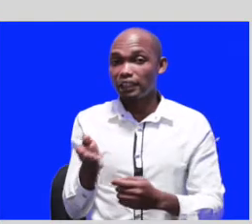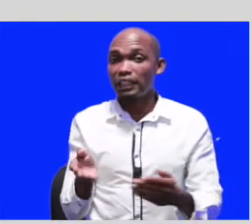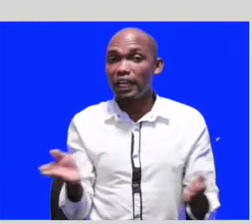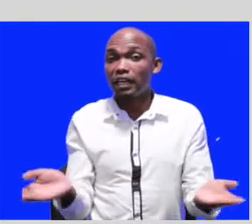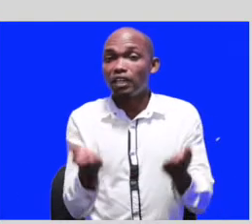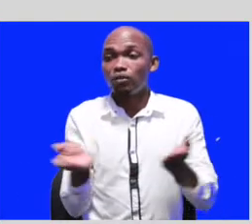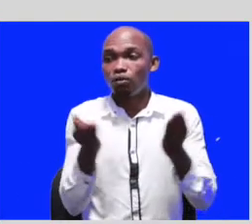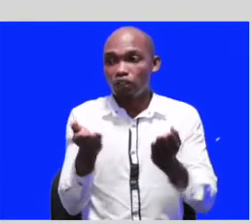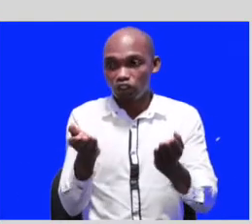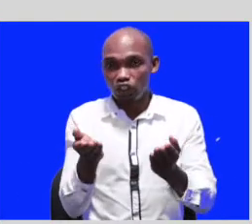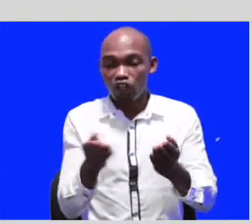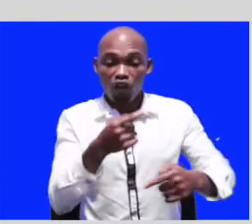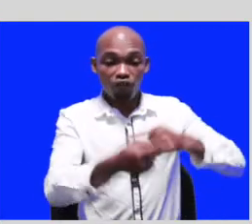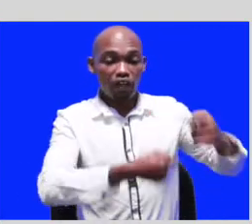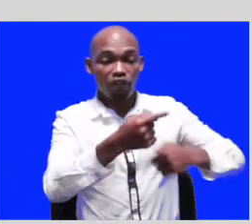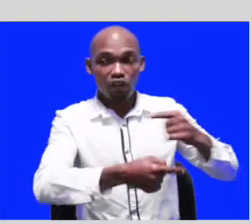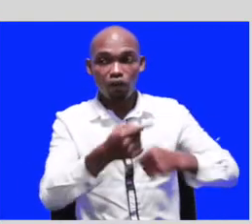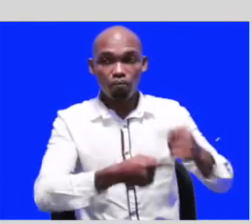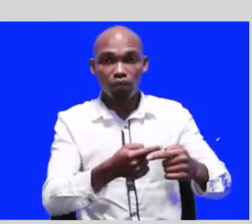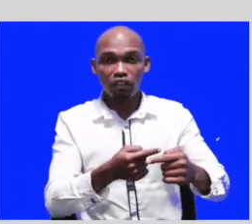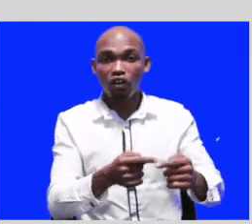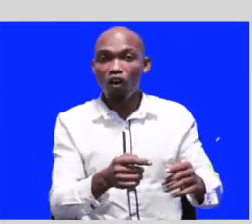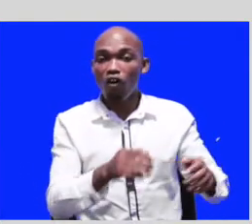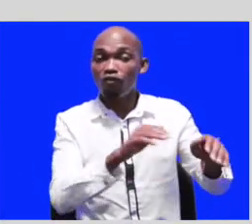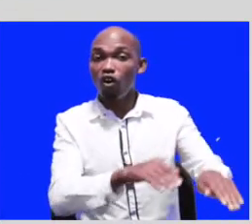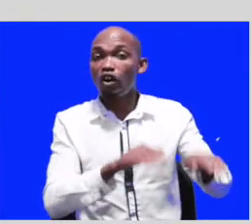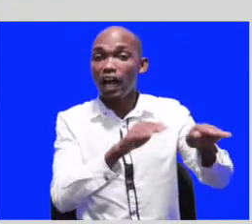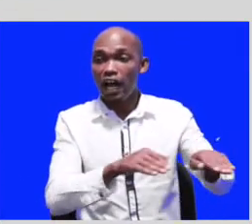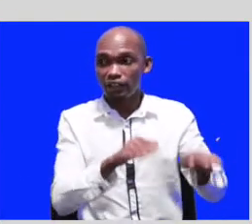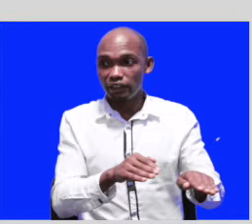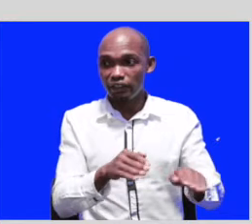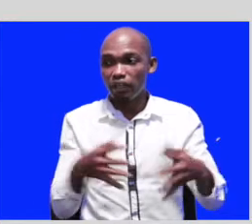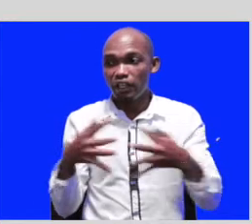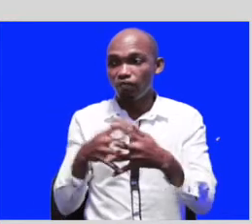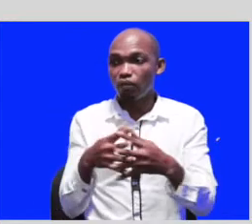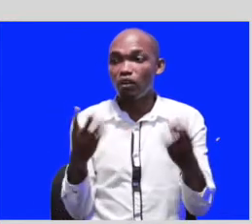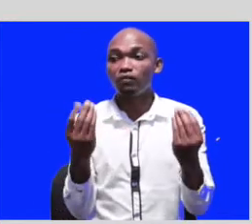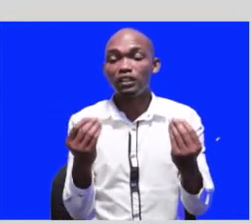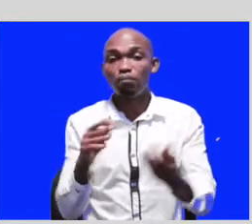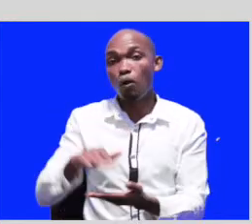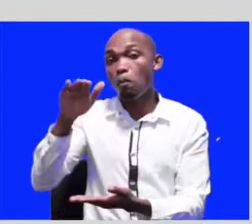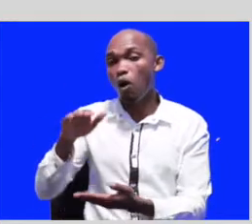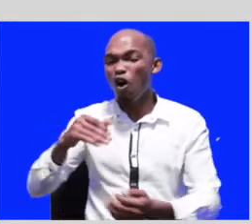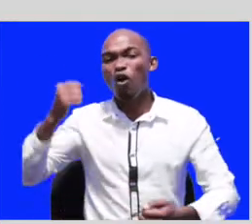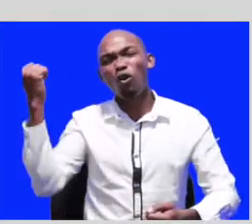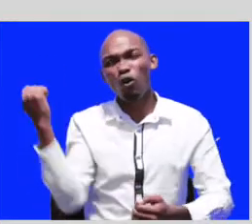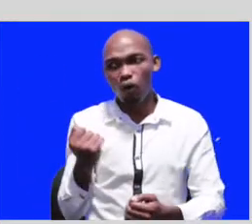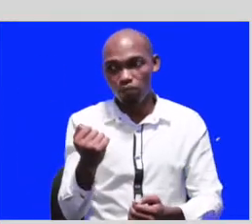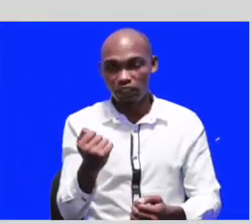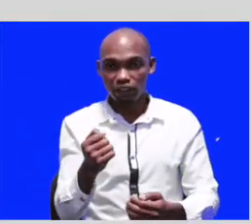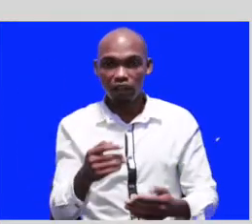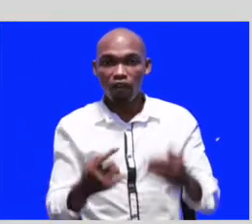simple form to more complex forms over a long duration of time. Evolution is marked by emergence of